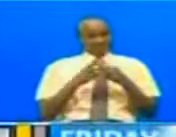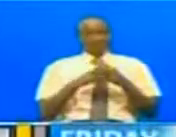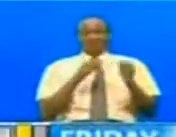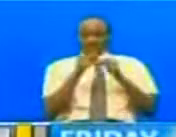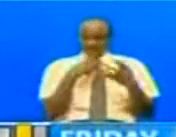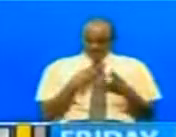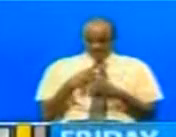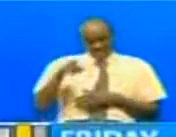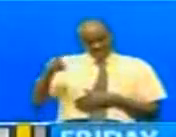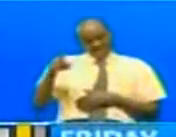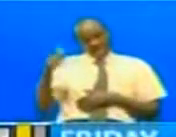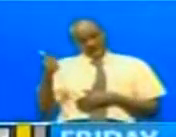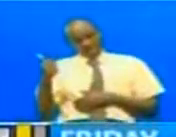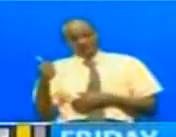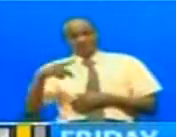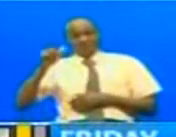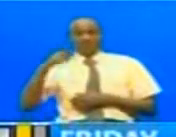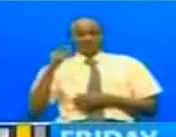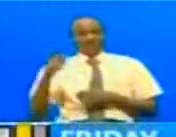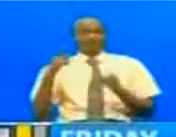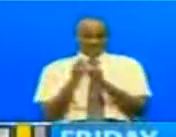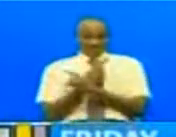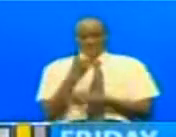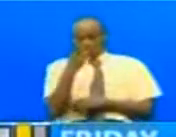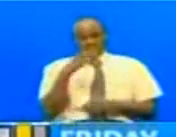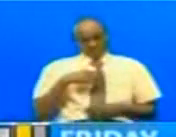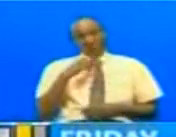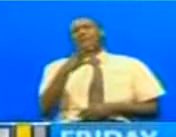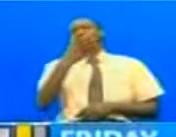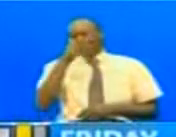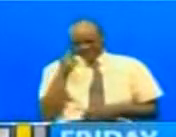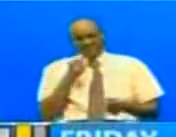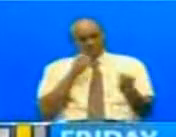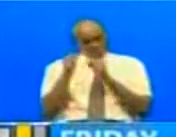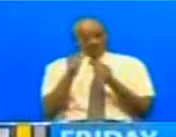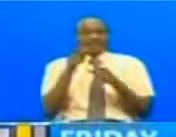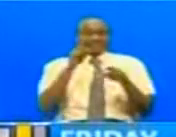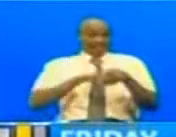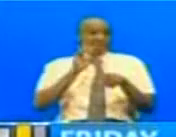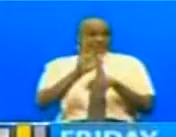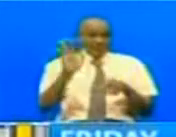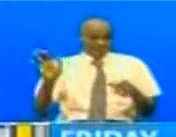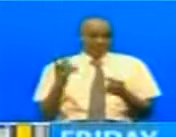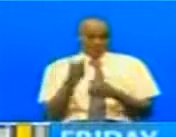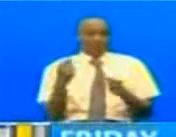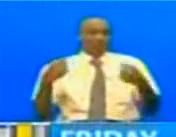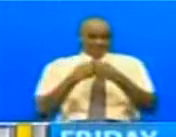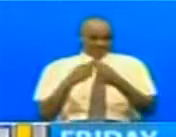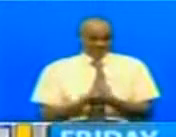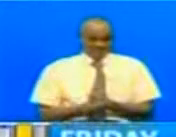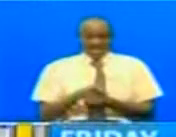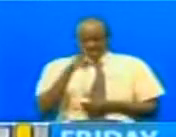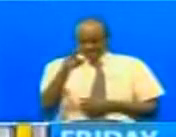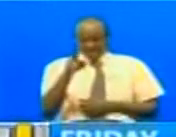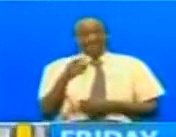world champion in 8 categories. And together, the two men are considered the best boxers of their generation. This clash